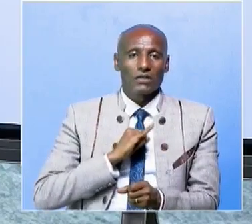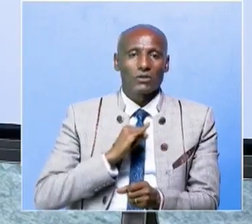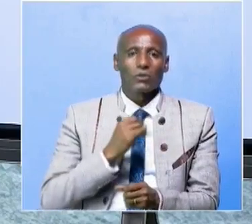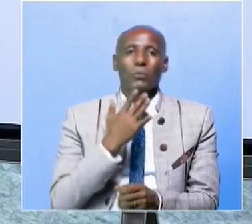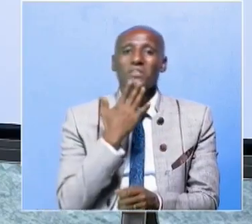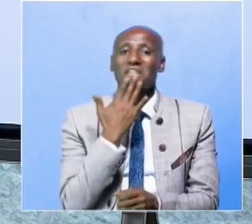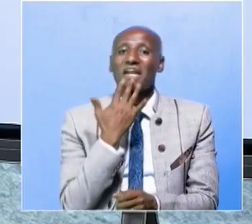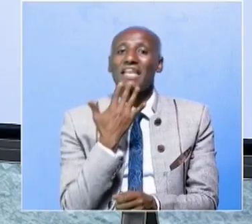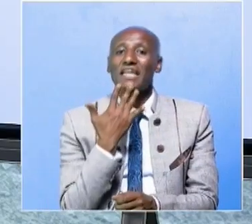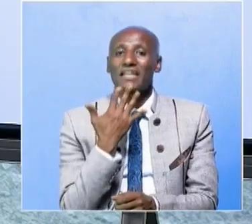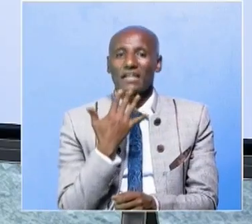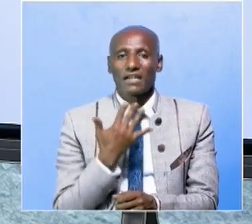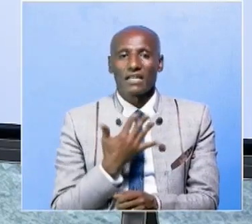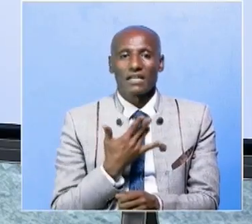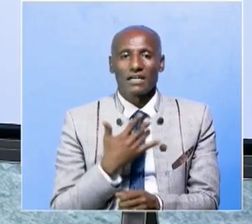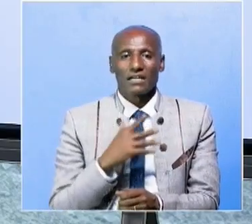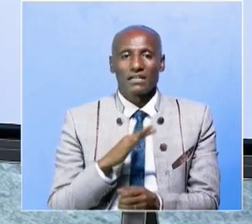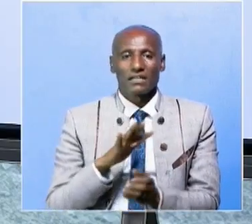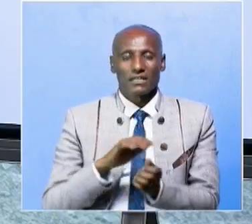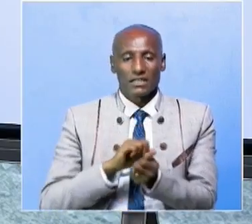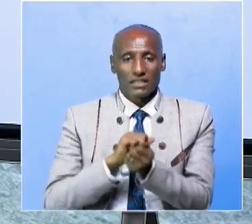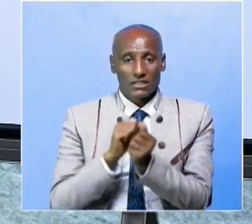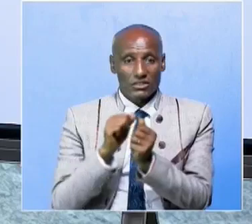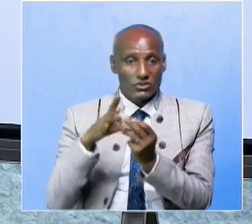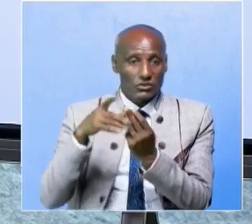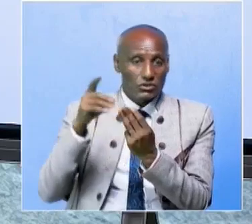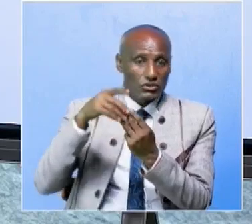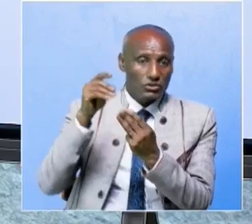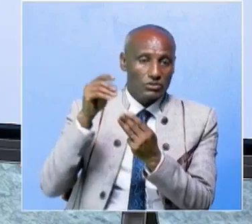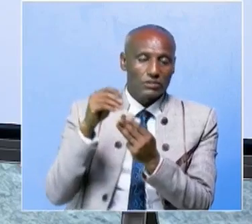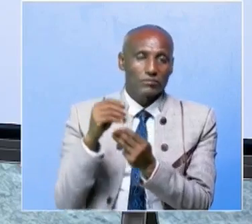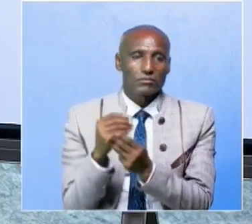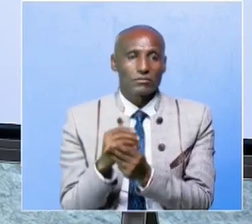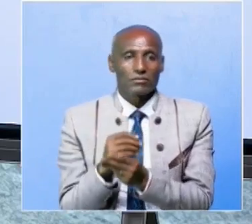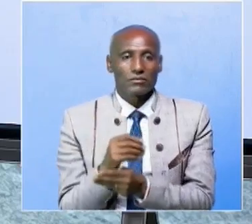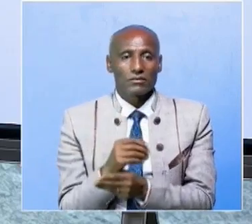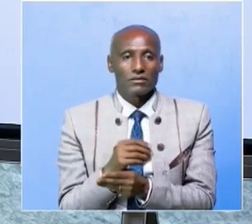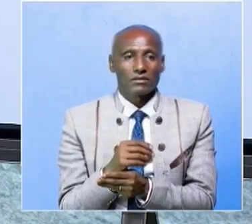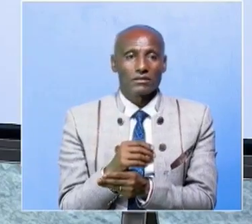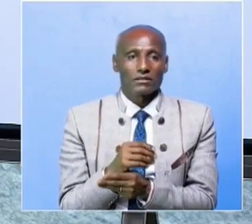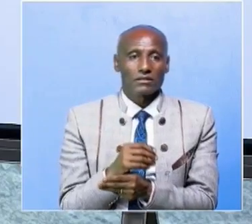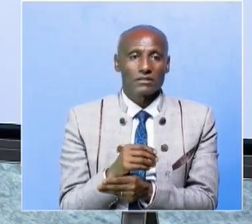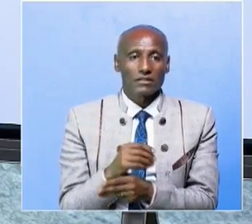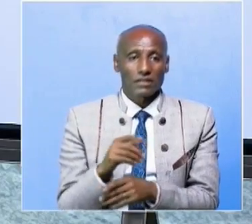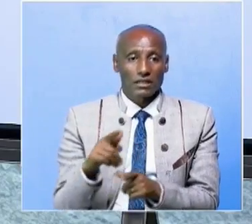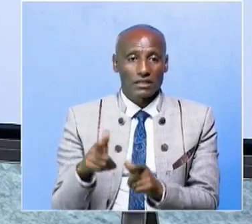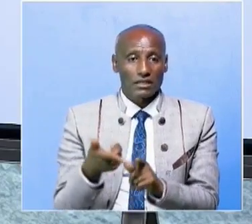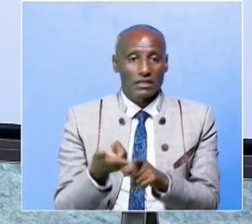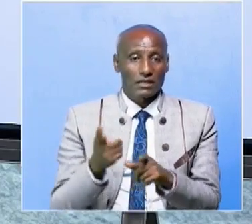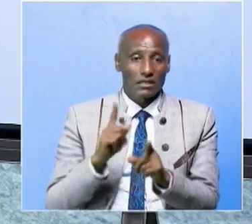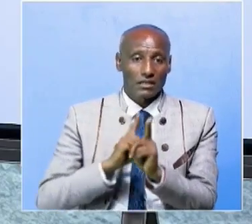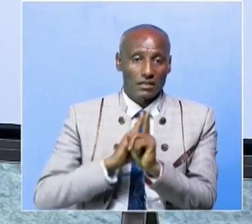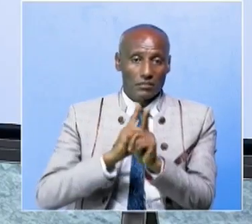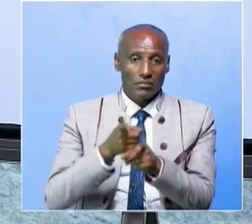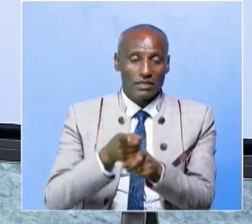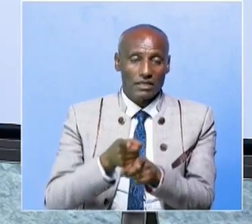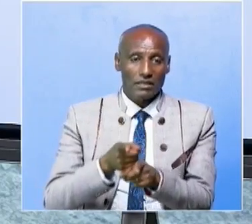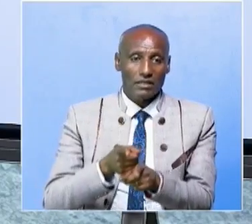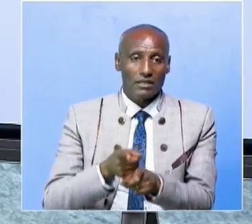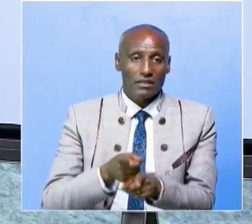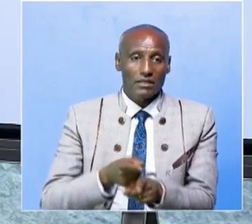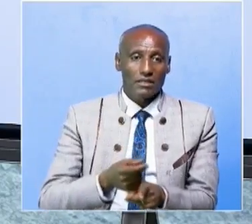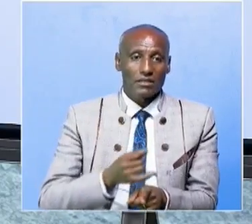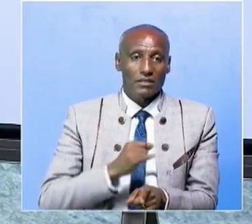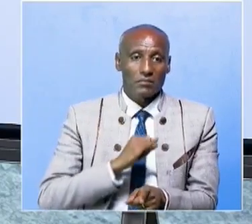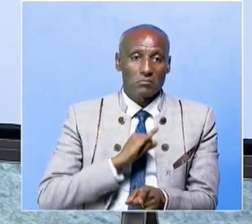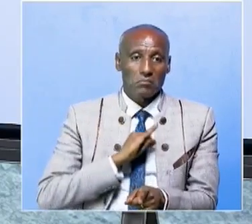choose? The person that's asking you, if that question, you could reply by, in my opinion,